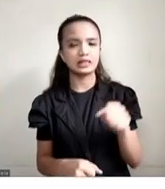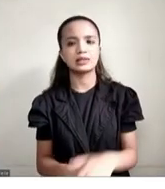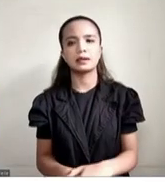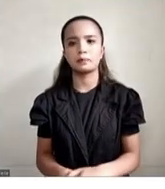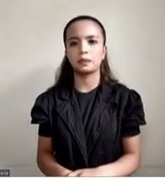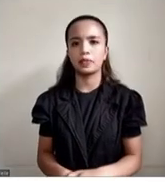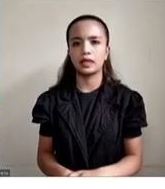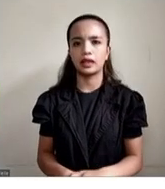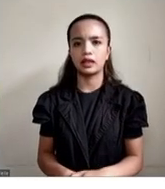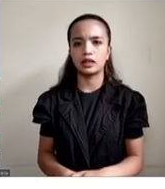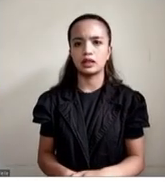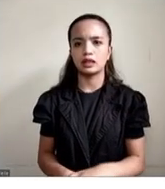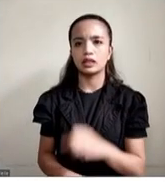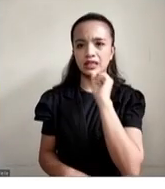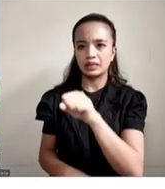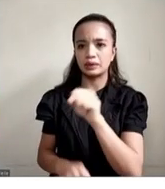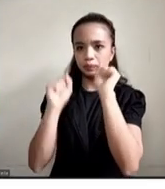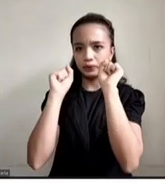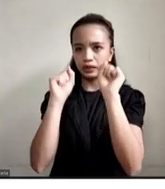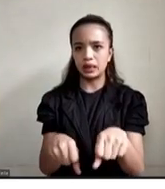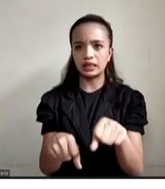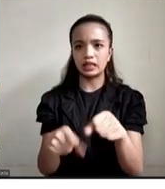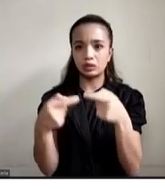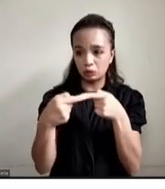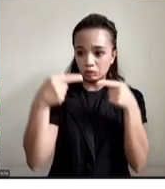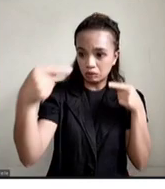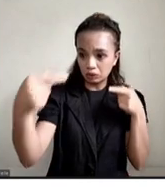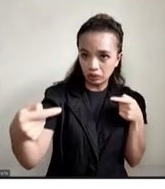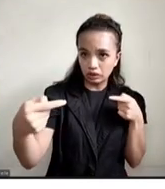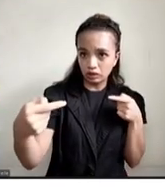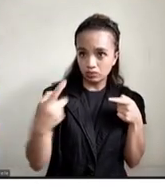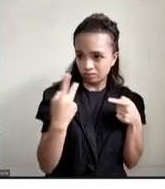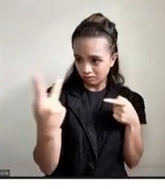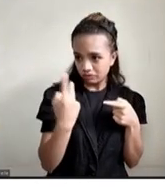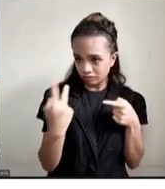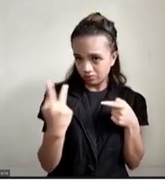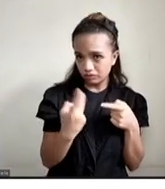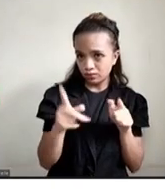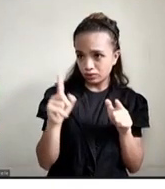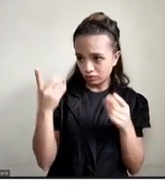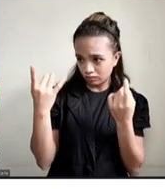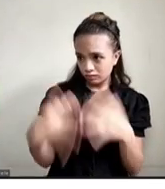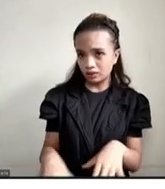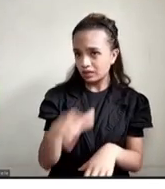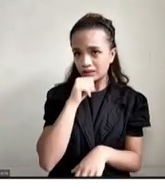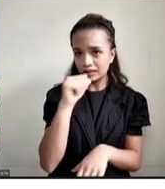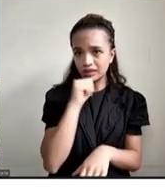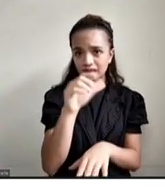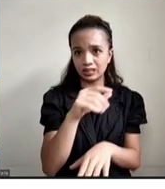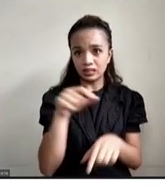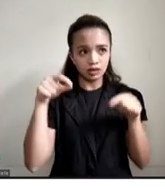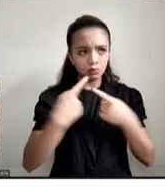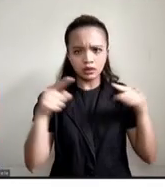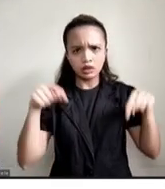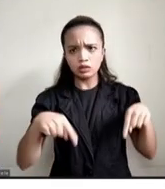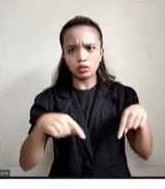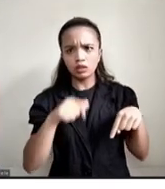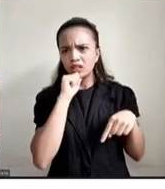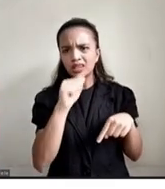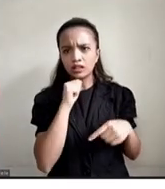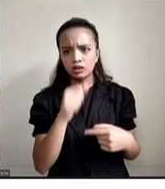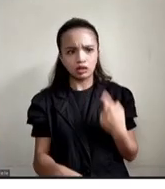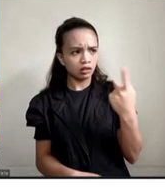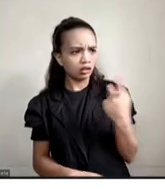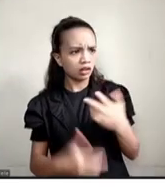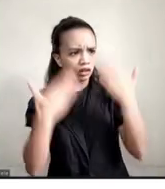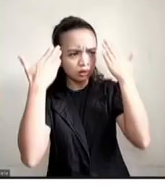Go ahead. Tsaka, di ba, yung kaaway mo, it's just between you and your batchmate or your classmate. Ito hindi, it's between you and you don't know